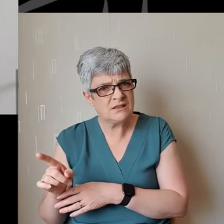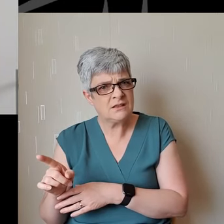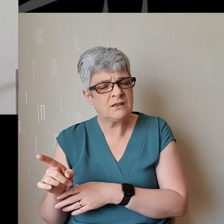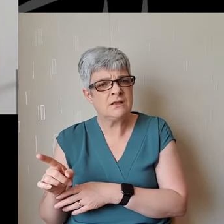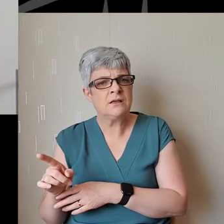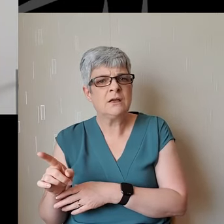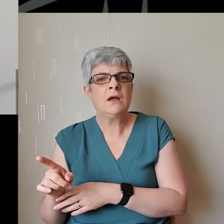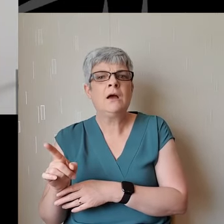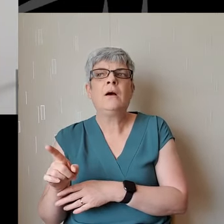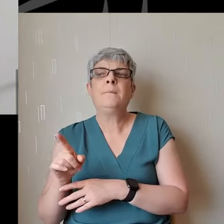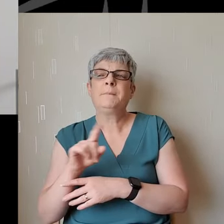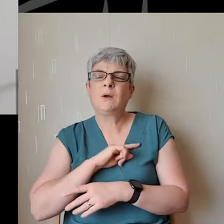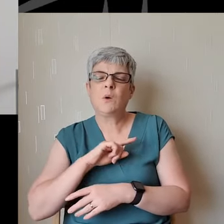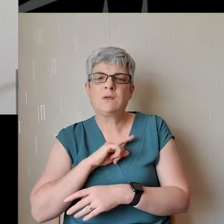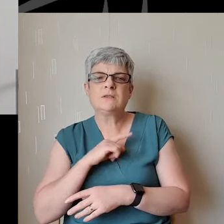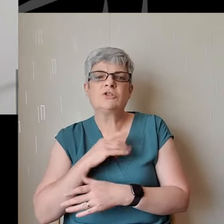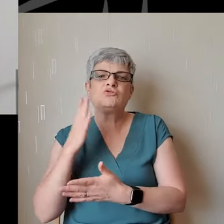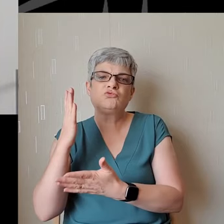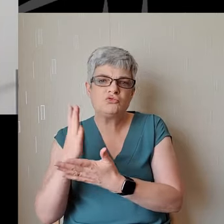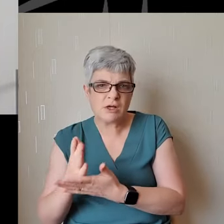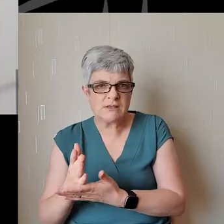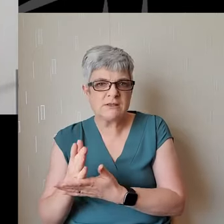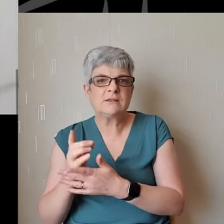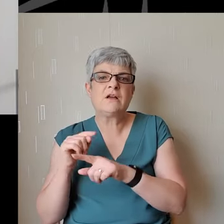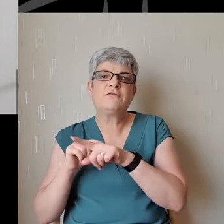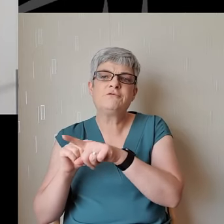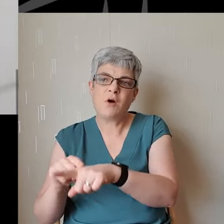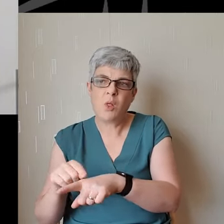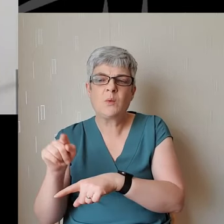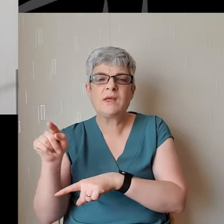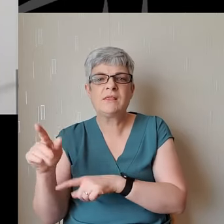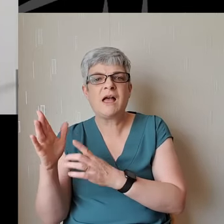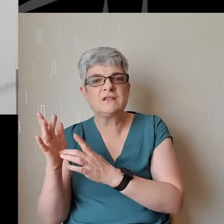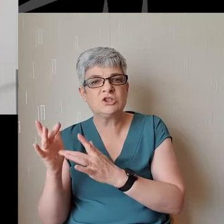For it's in trusting and in following such a Jesus,